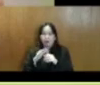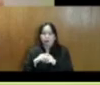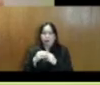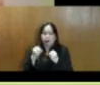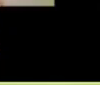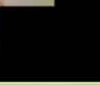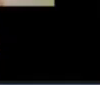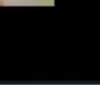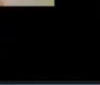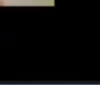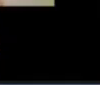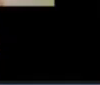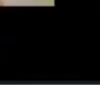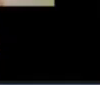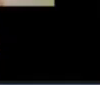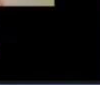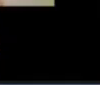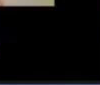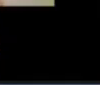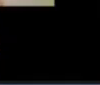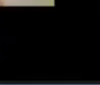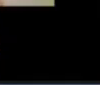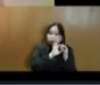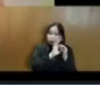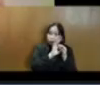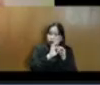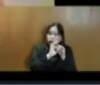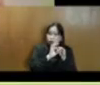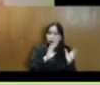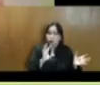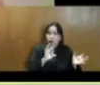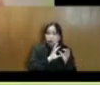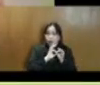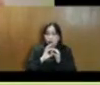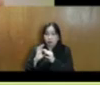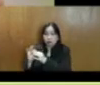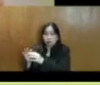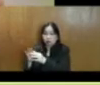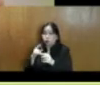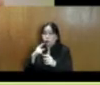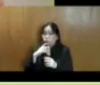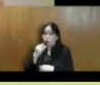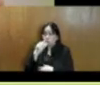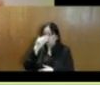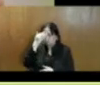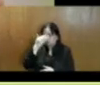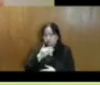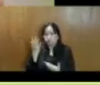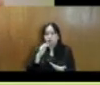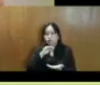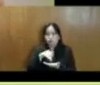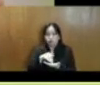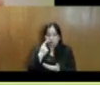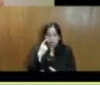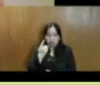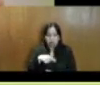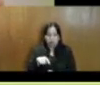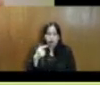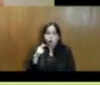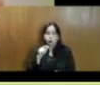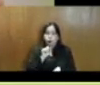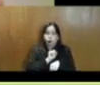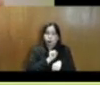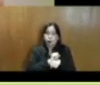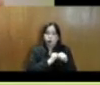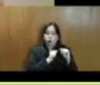points about policy coherence and coordination. You're very much in the front of that, I would say, with the Green Jobs Act. It's